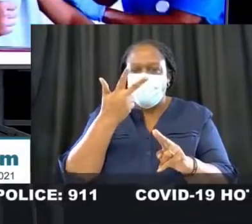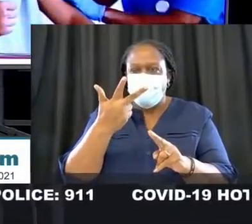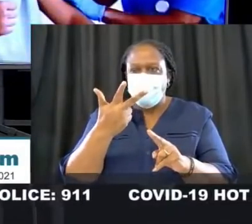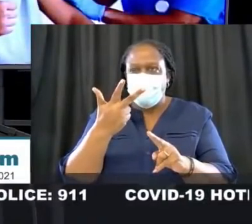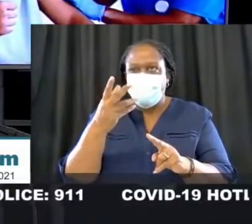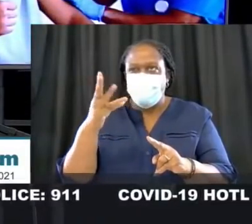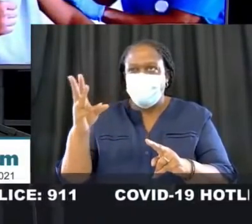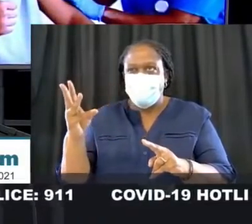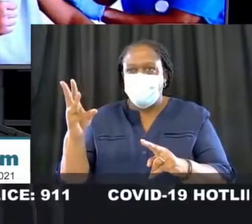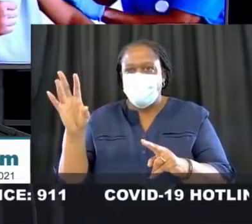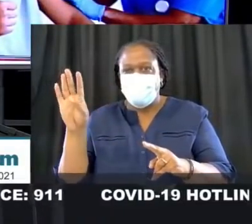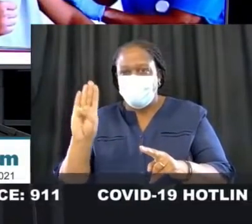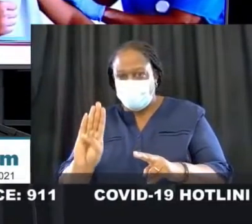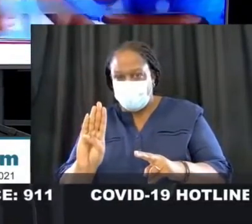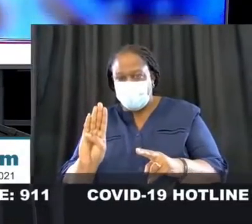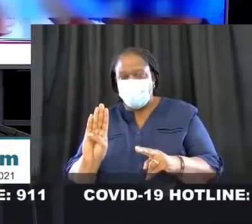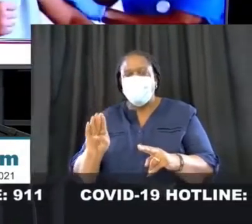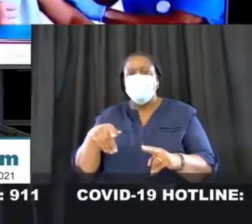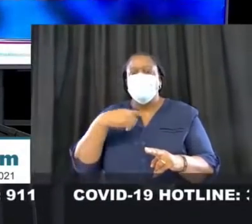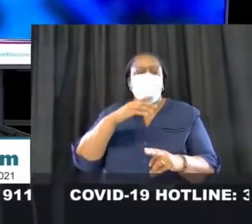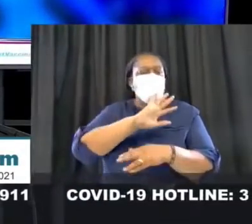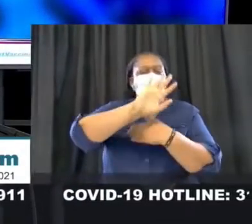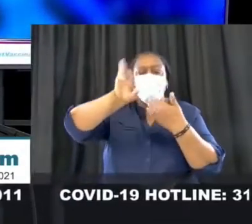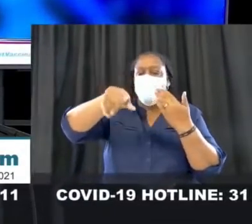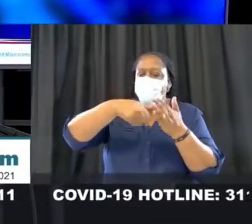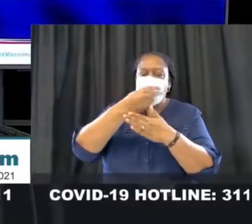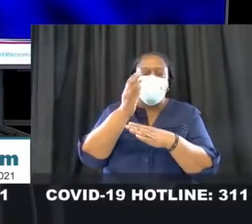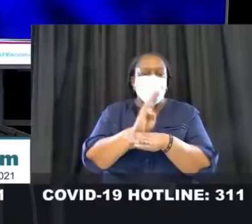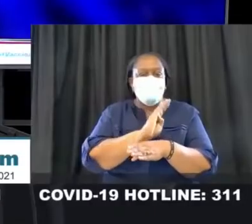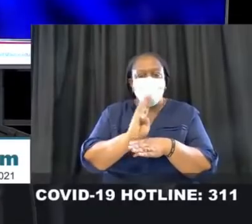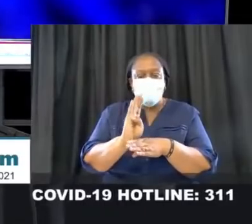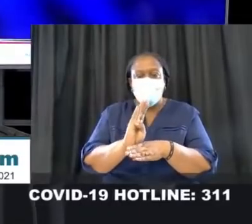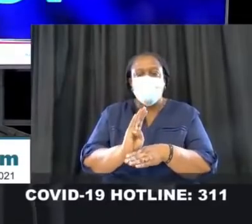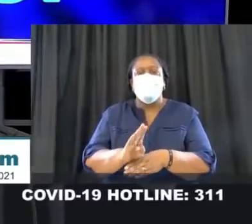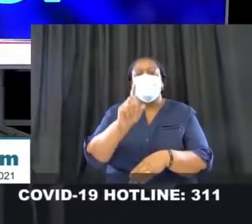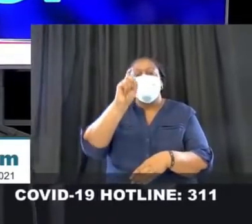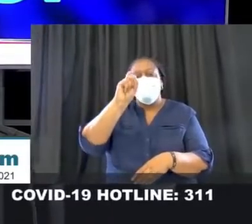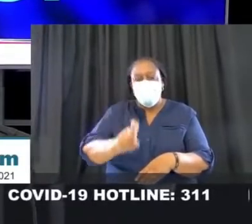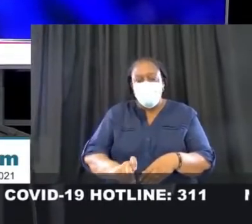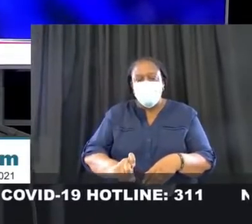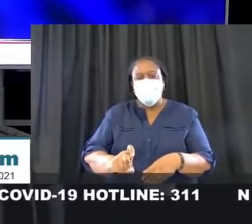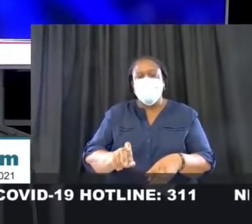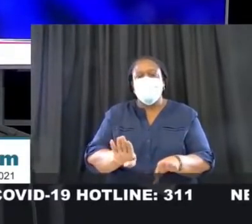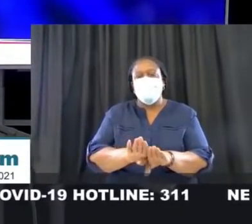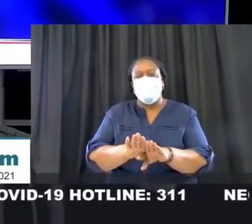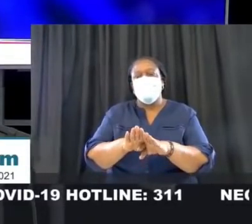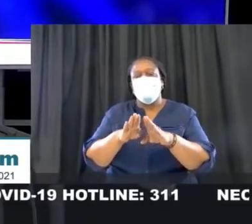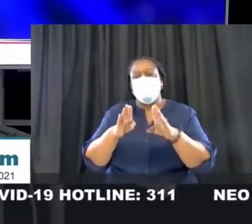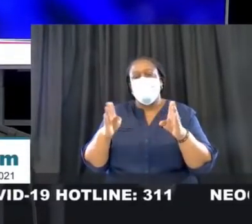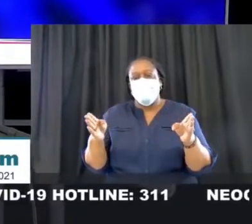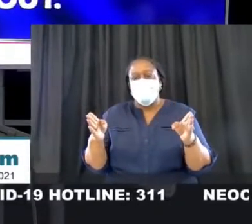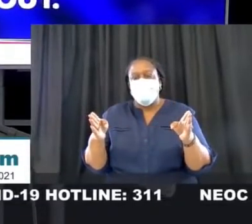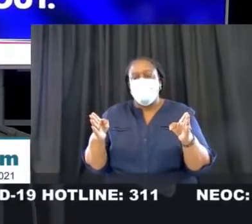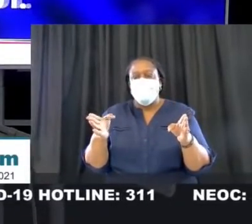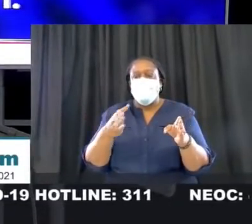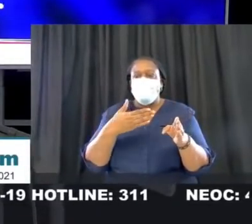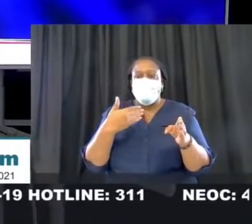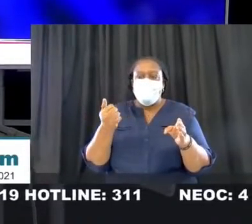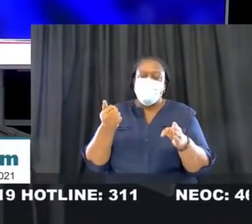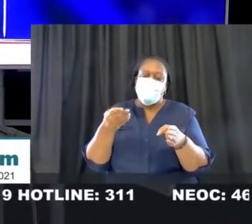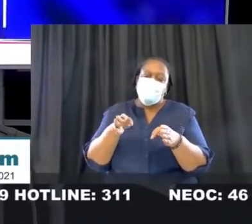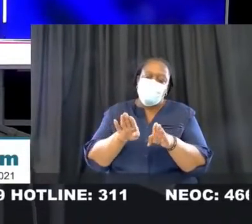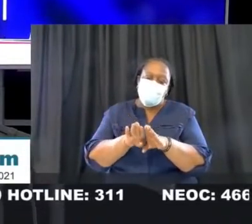36B states, all businesses and enterprises shall operate in such a manner as to